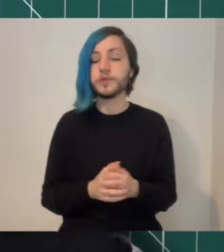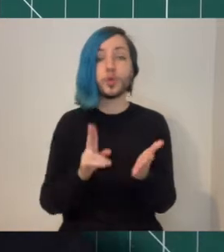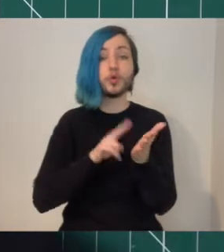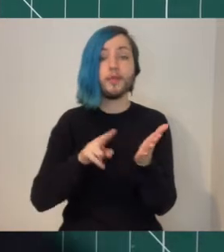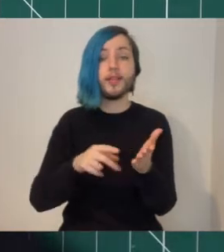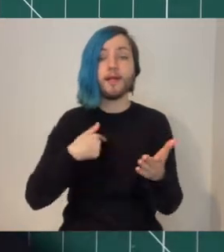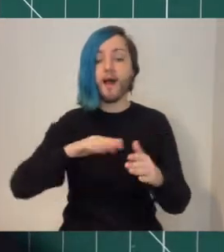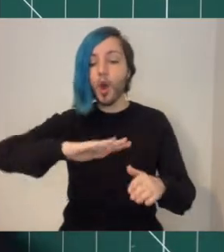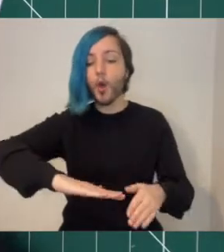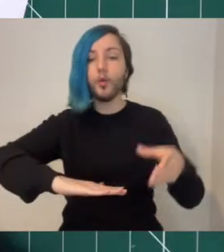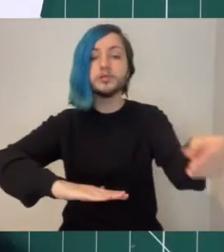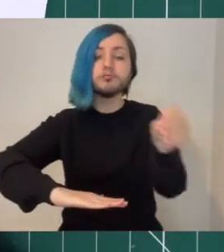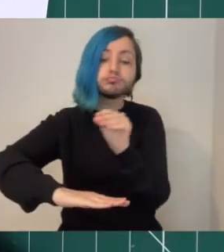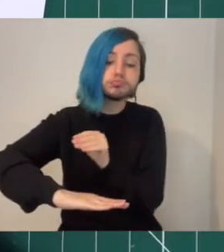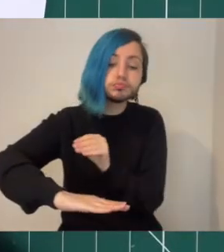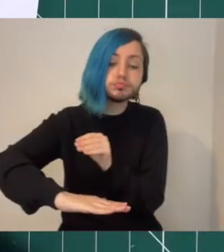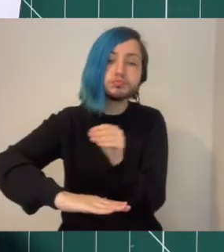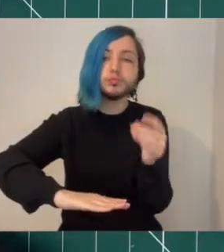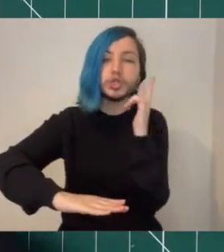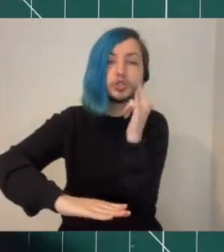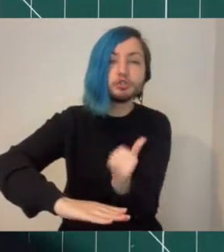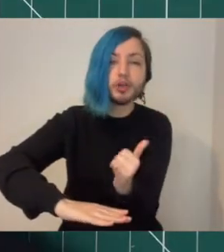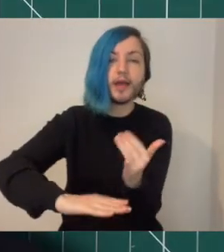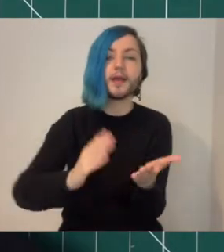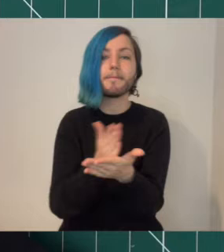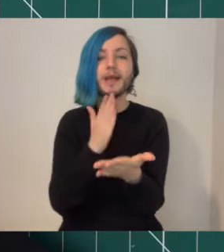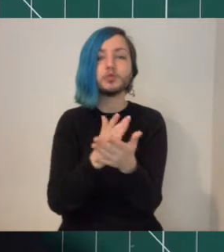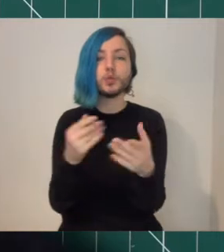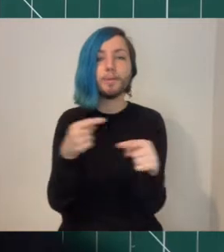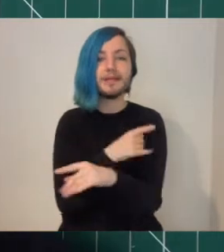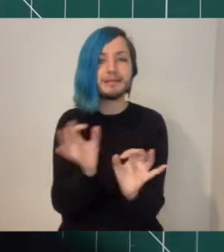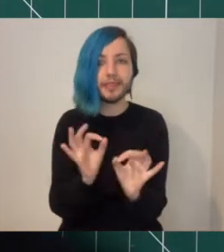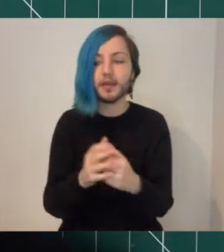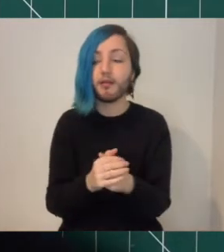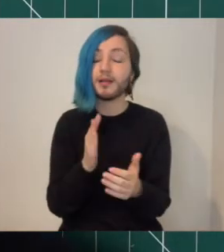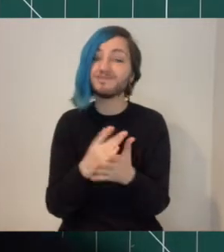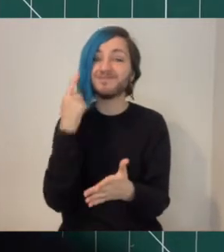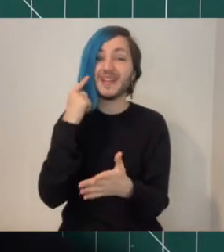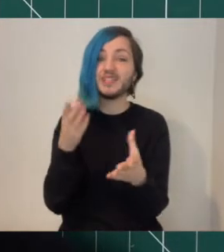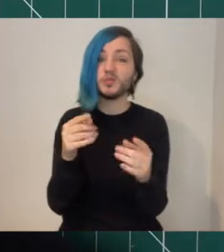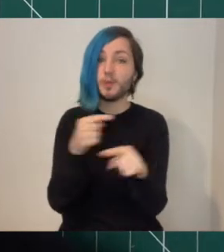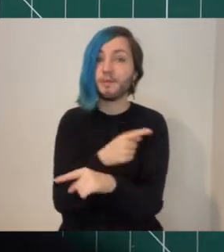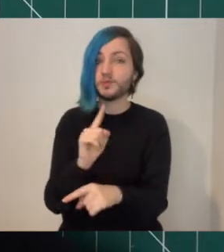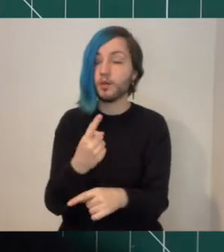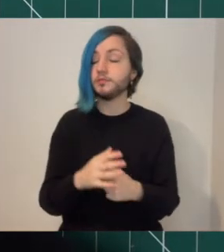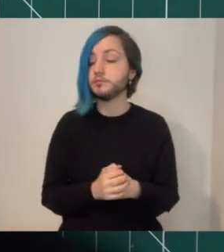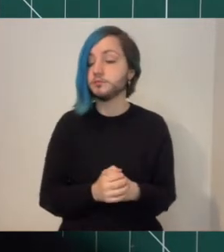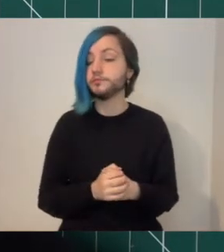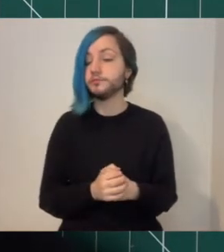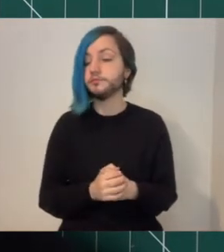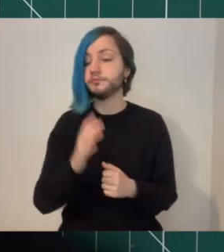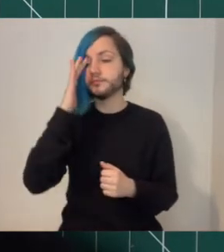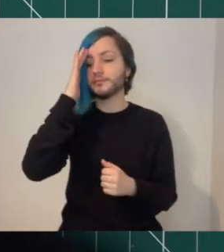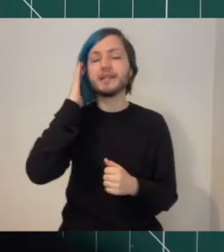What I do is I tend to just hold it up and just check that I've covered all the areas. It's very easy to sometimes miss off